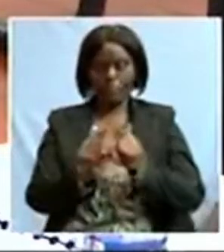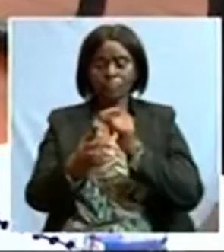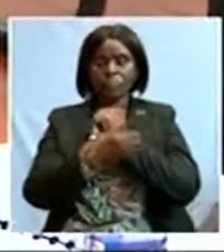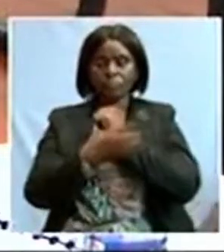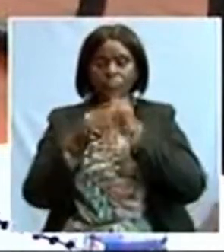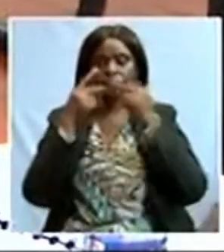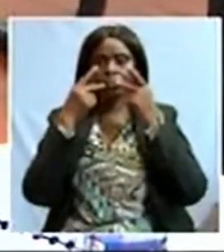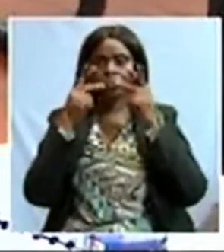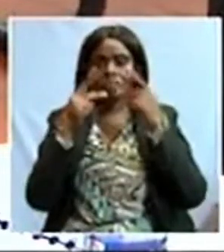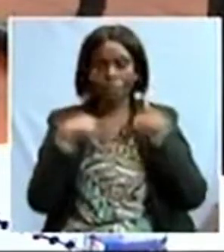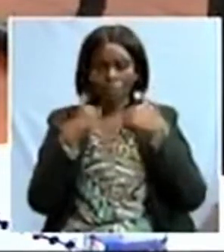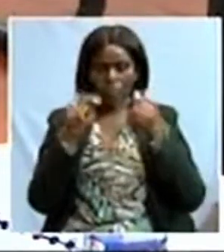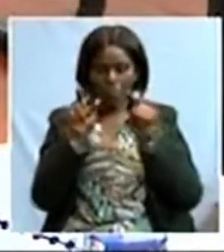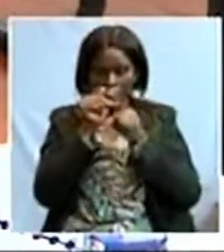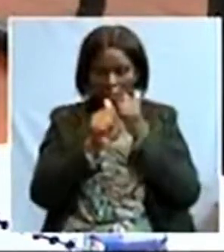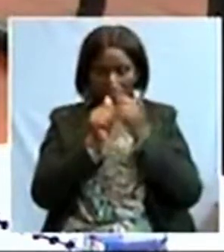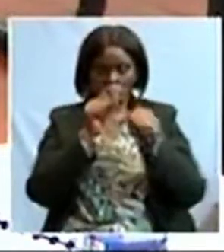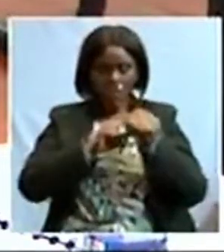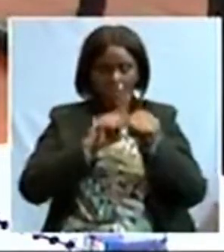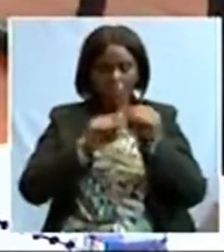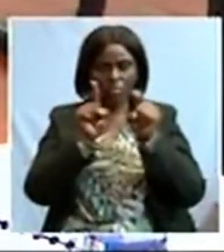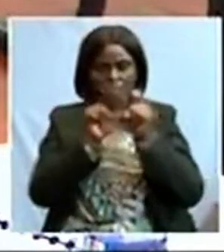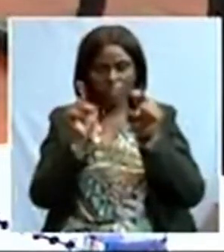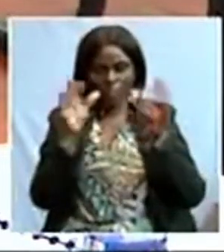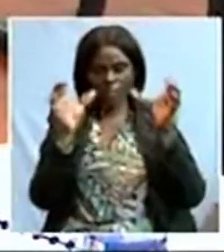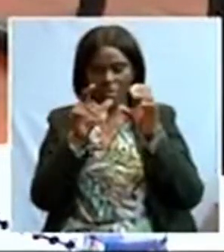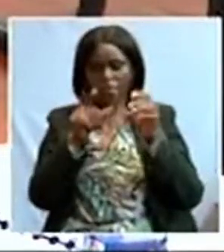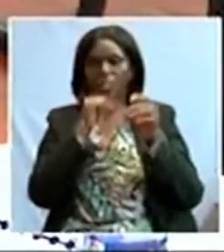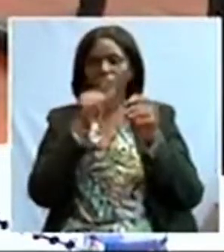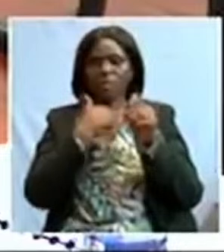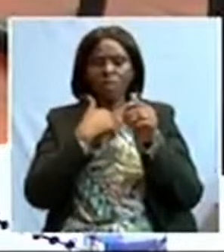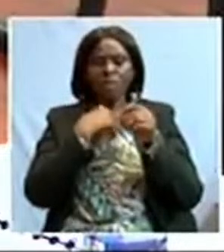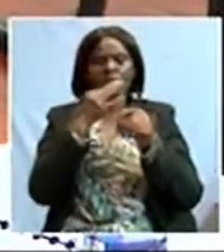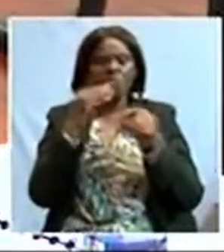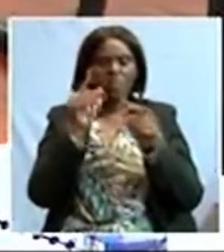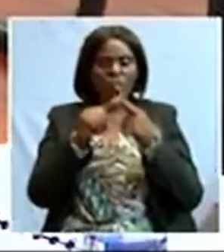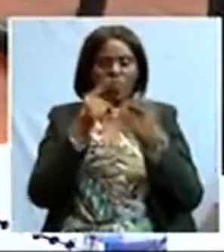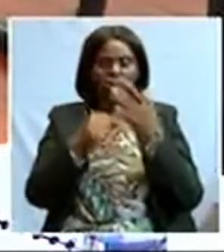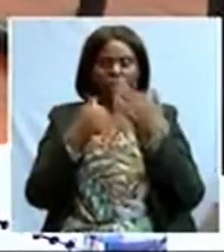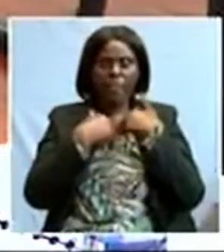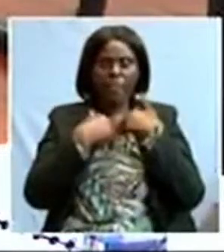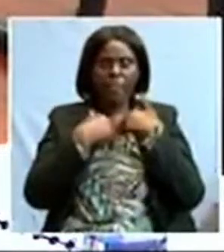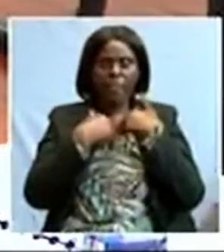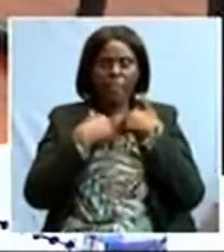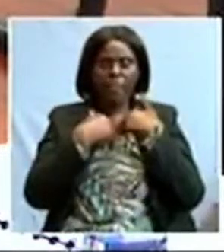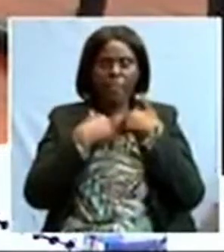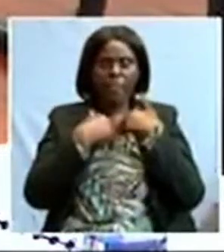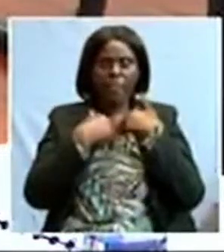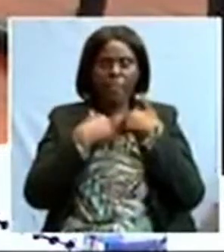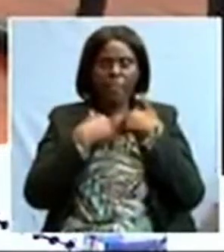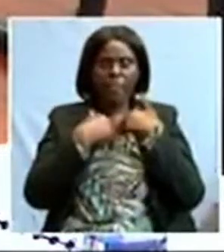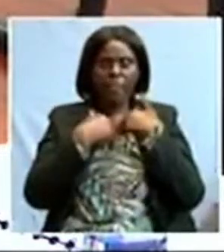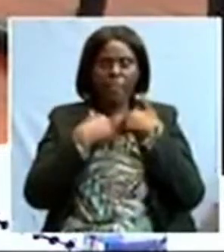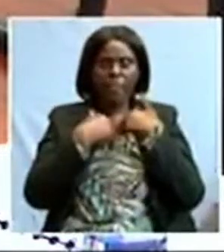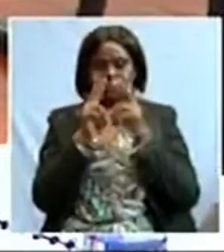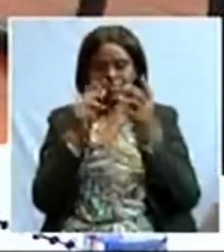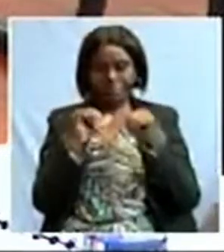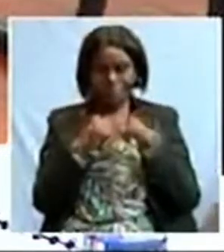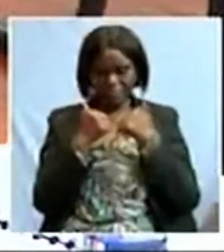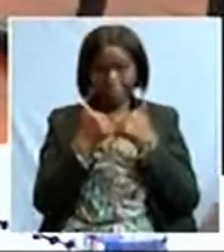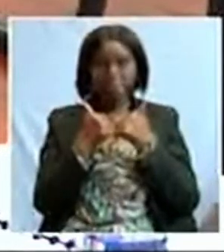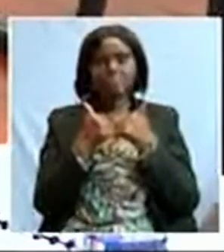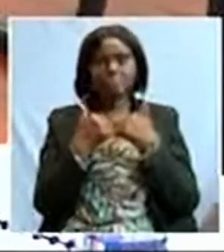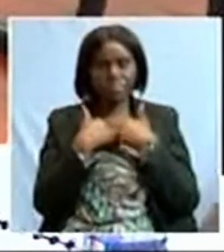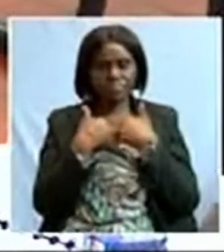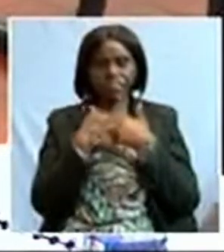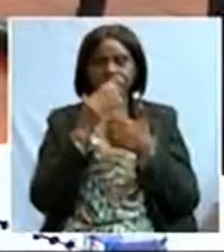Public Health because at the time the community did not have facilities to conduct the waste management. So ourselves, we